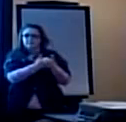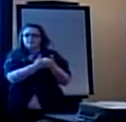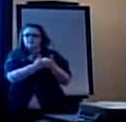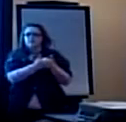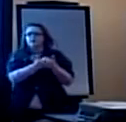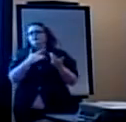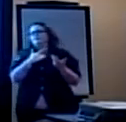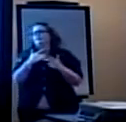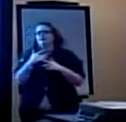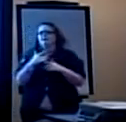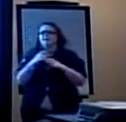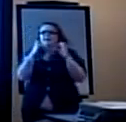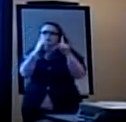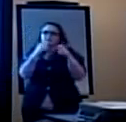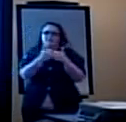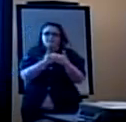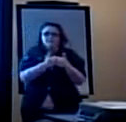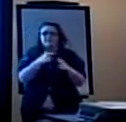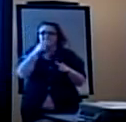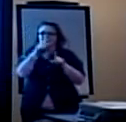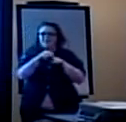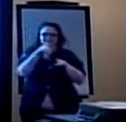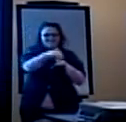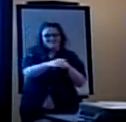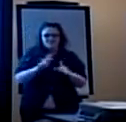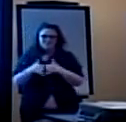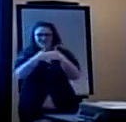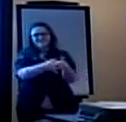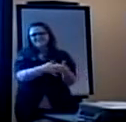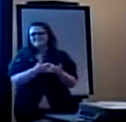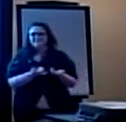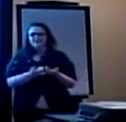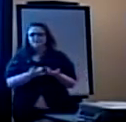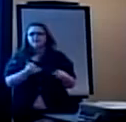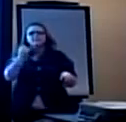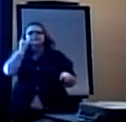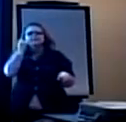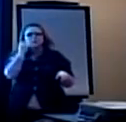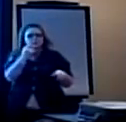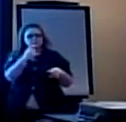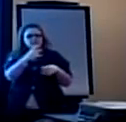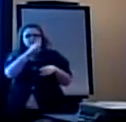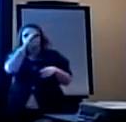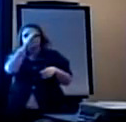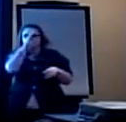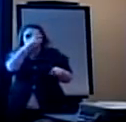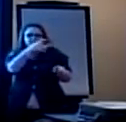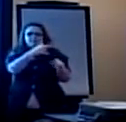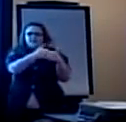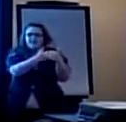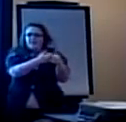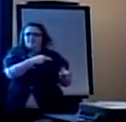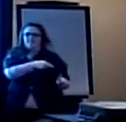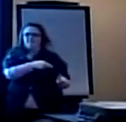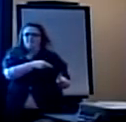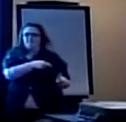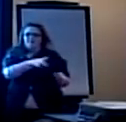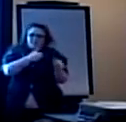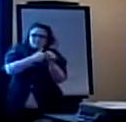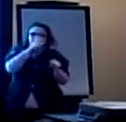games. Like, you will put the letter here, you get a prize. But what if you had the children make the game to teach